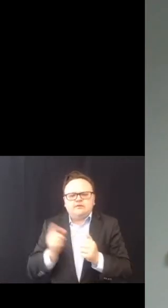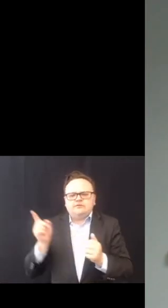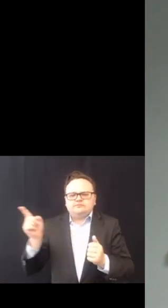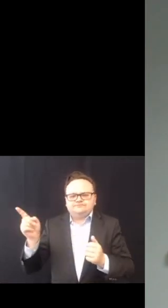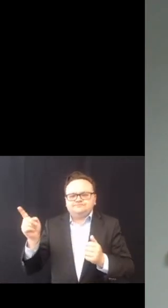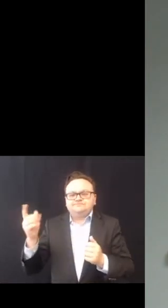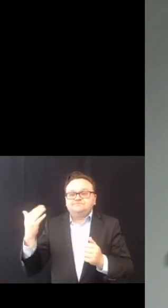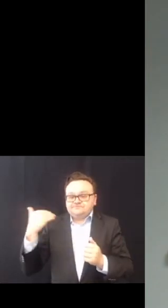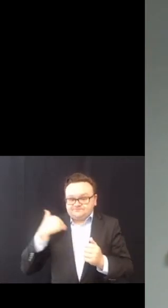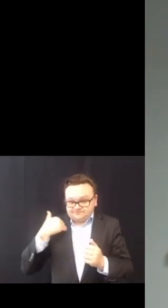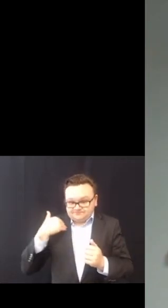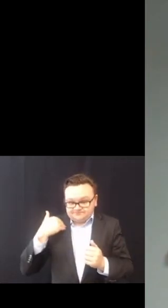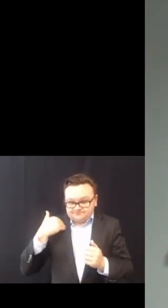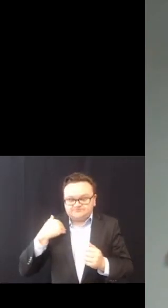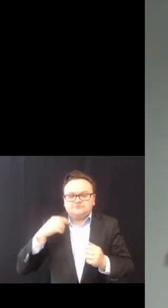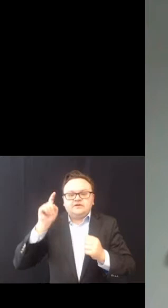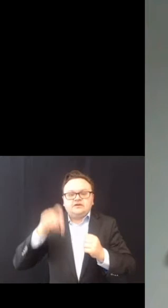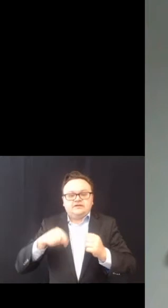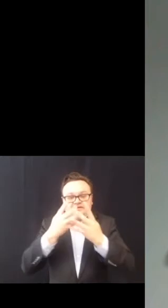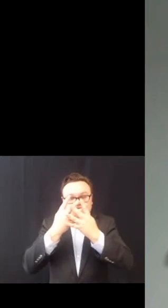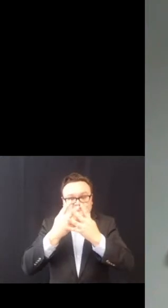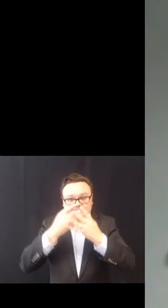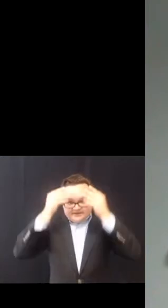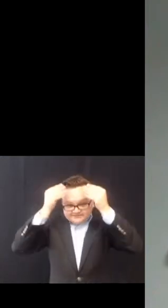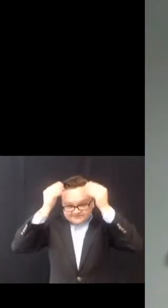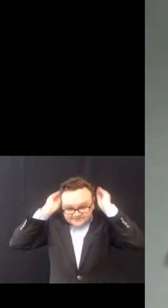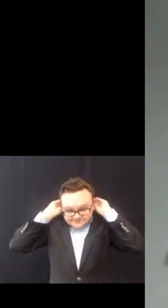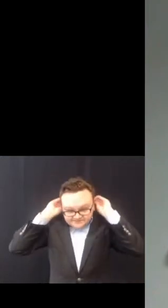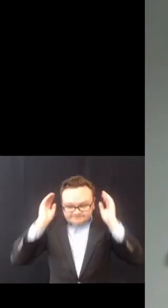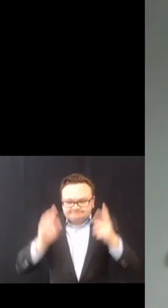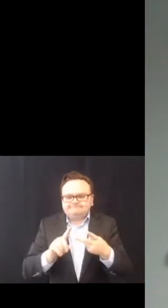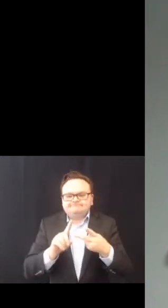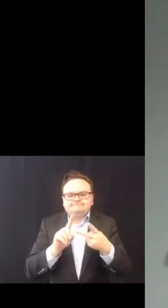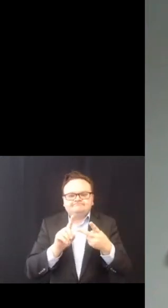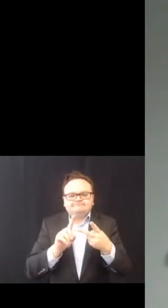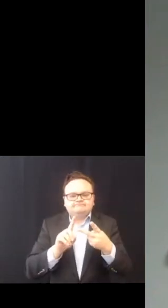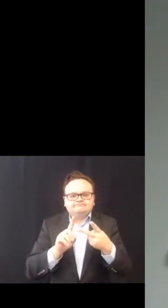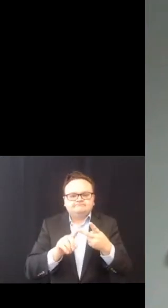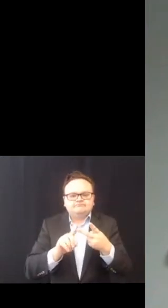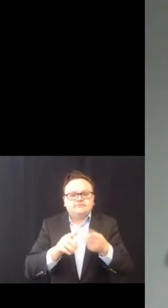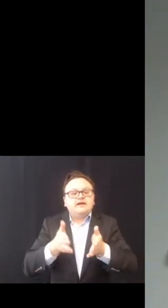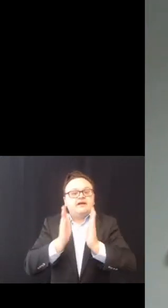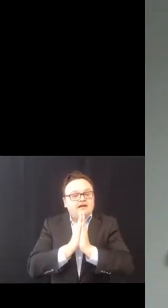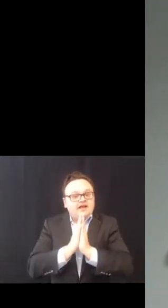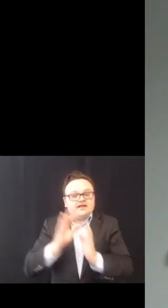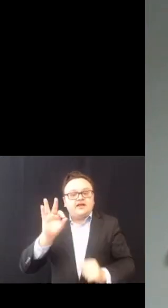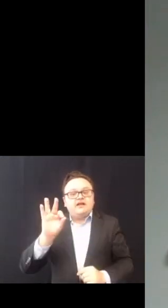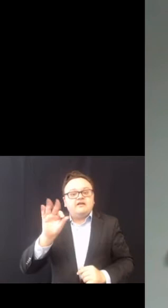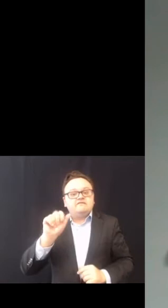work remembering to wear a hairnet, asking for a fan for me because